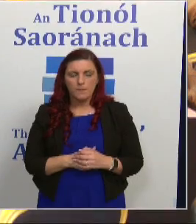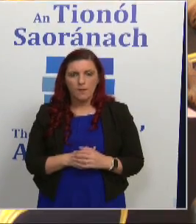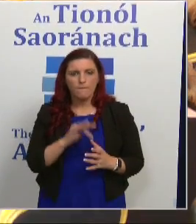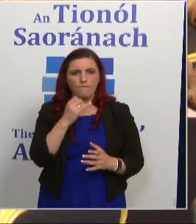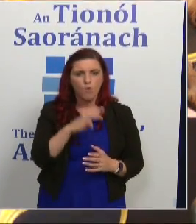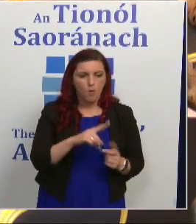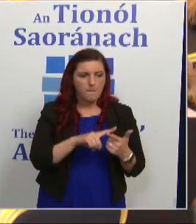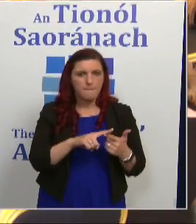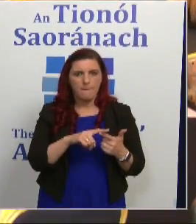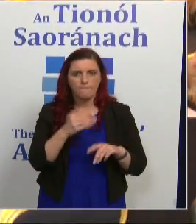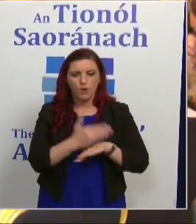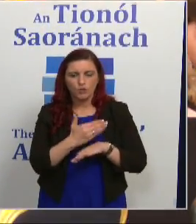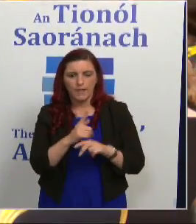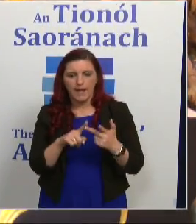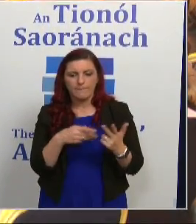and finance.